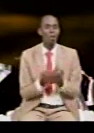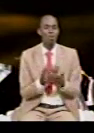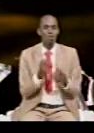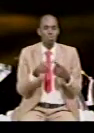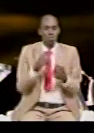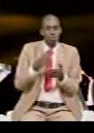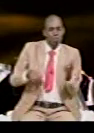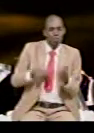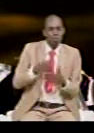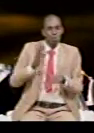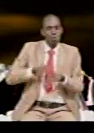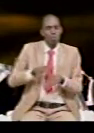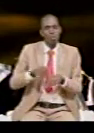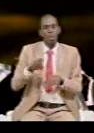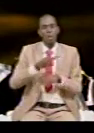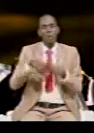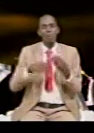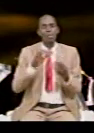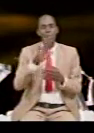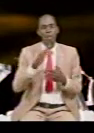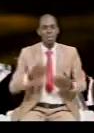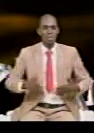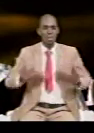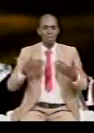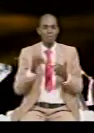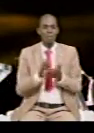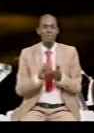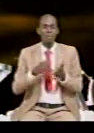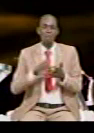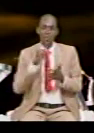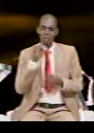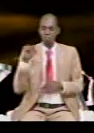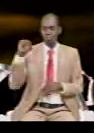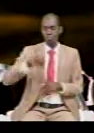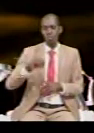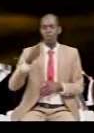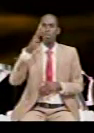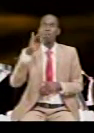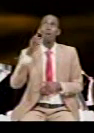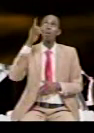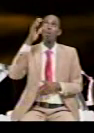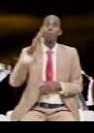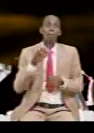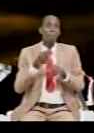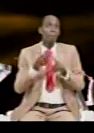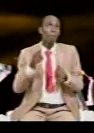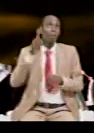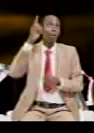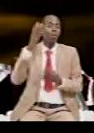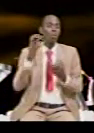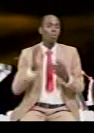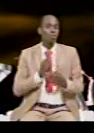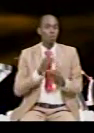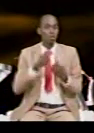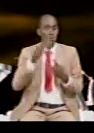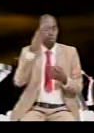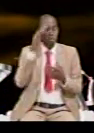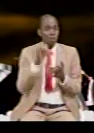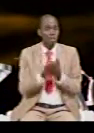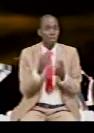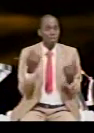is condemned by God. But God wants us to know that sin is sin, and sin has